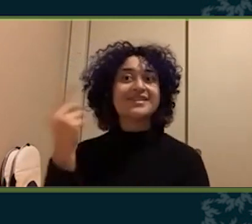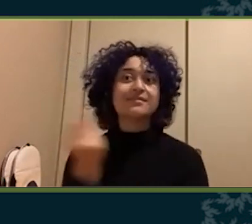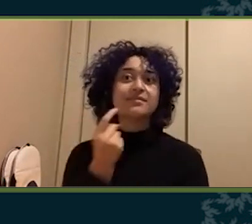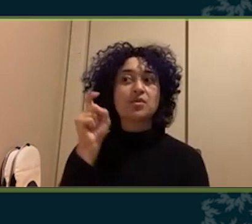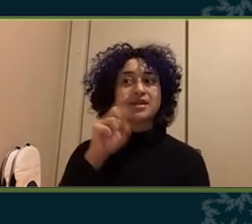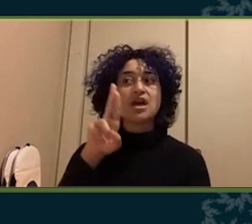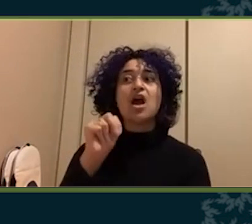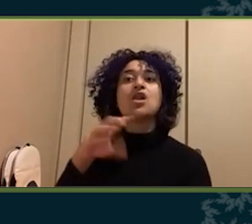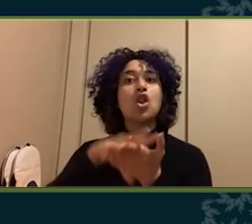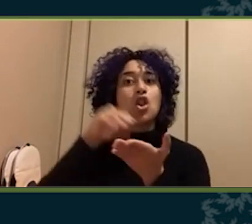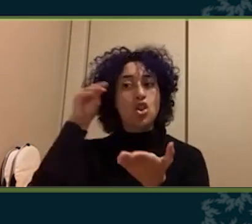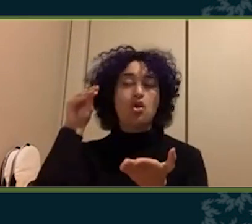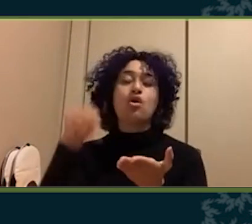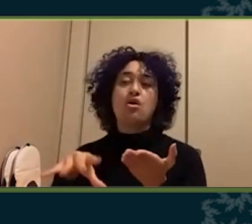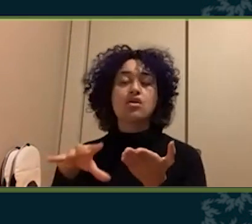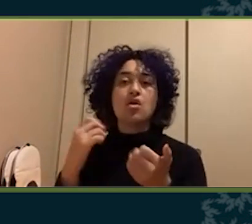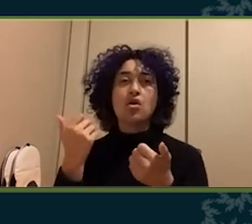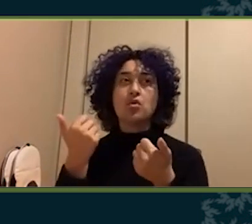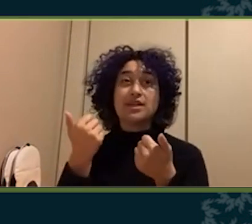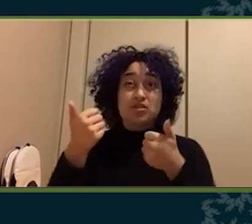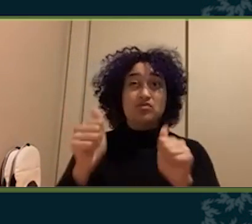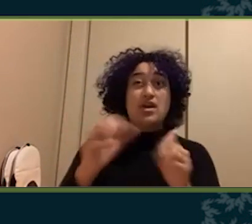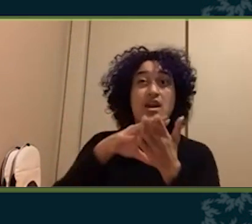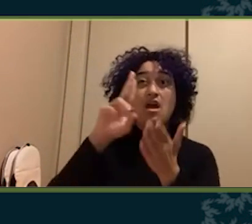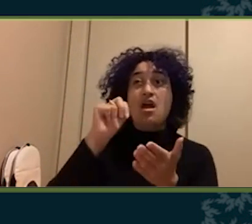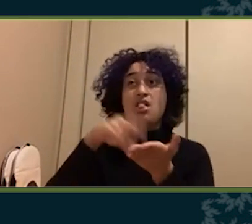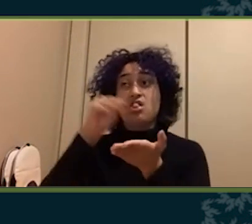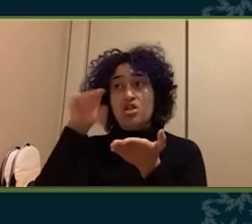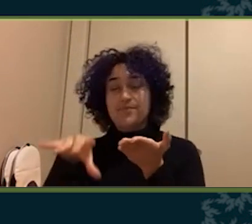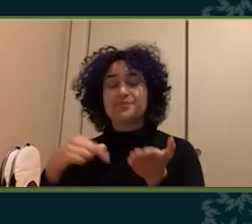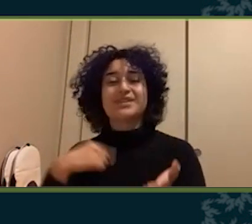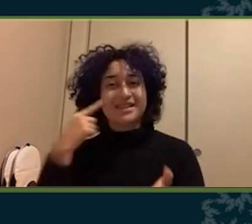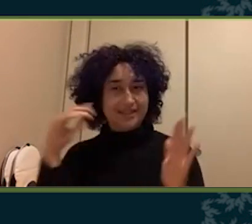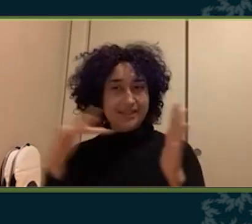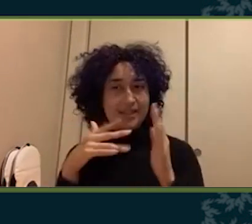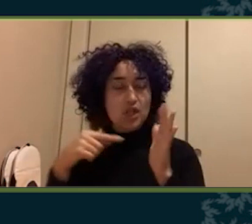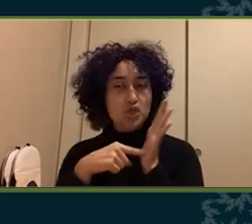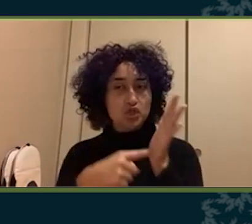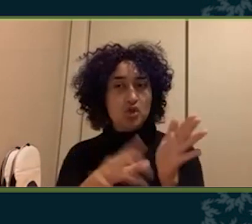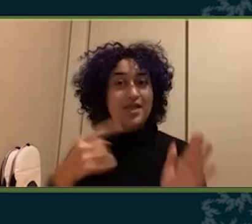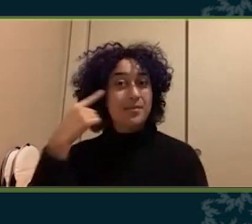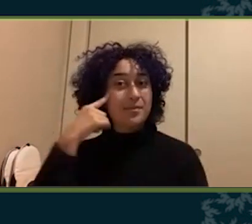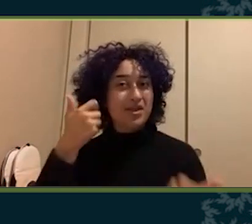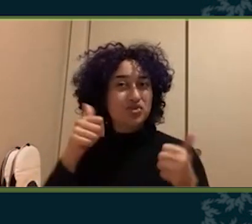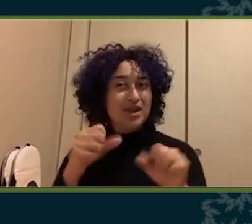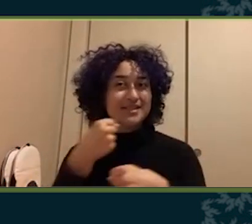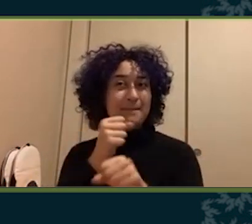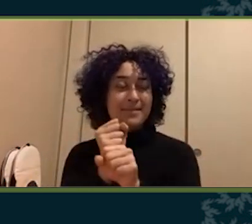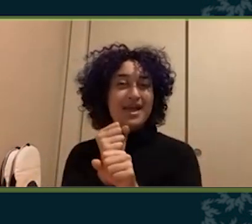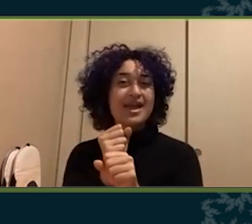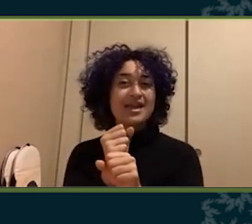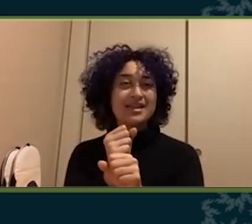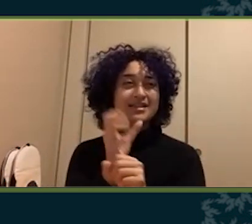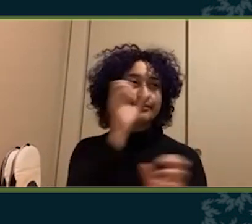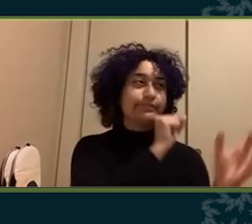as a society, or we need to try to unlearn. I think the studies show that the brain tries to make these